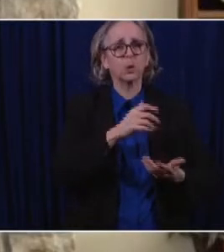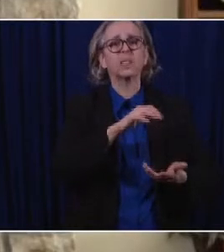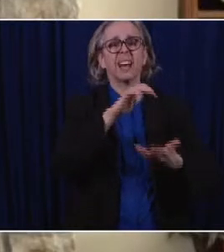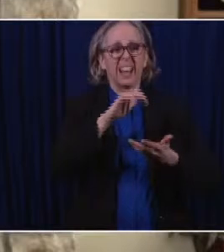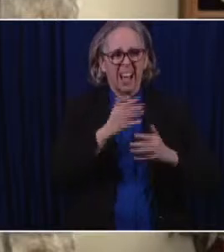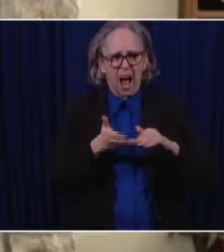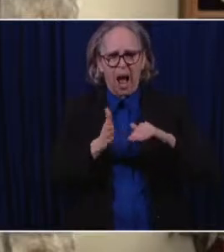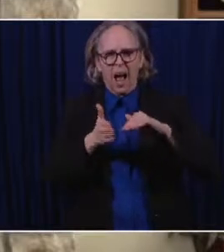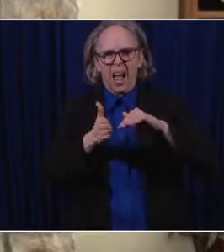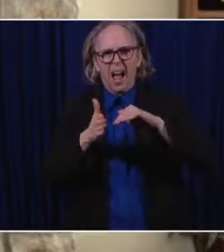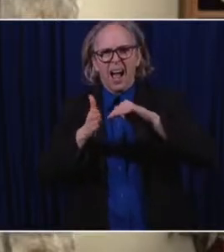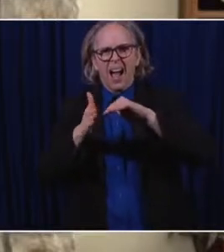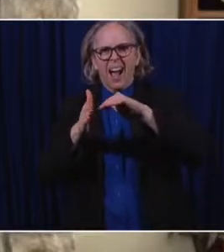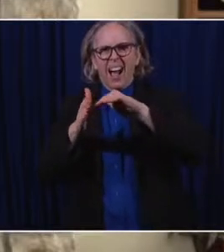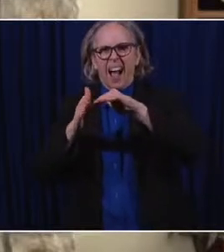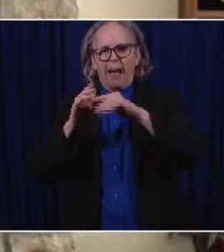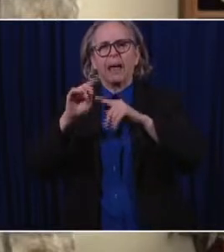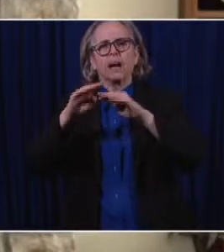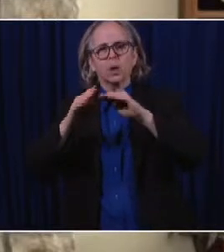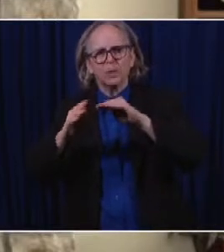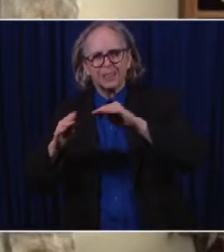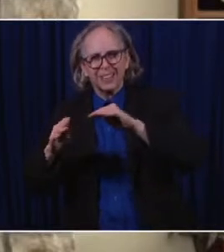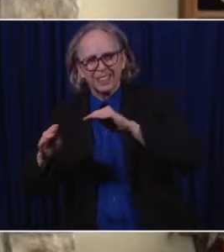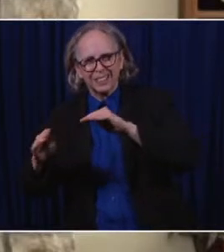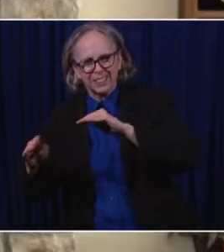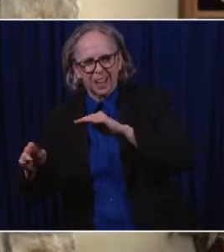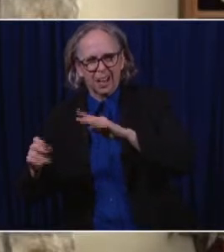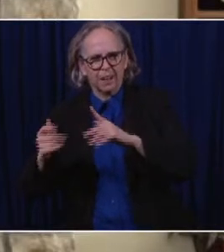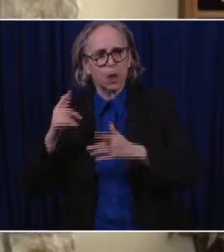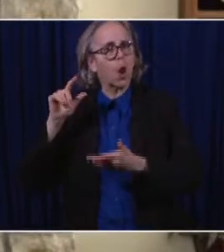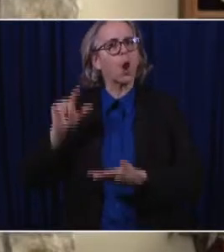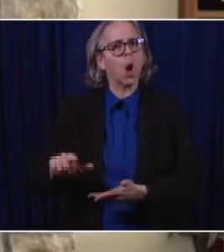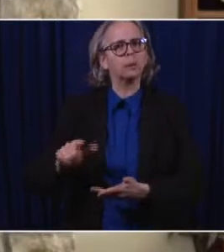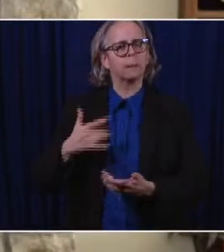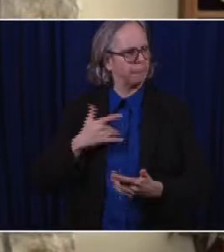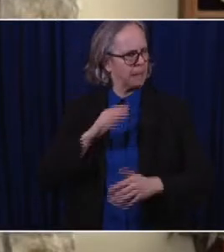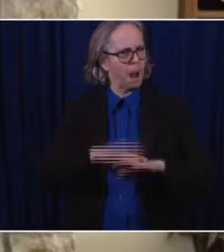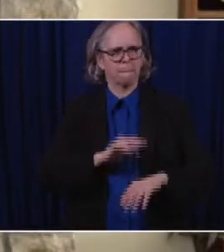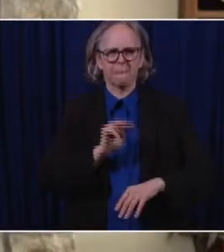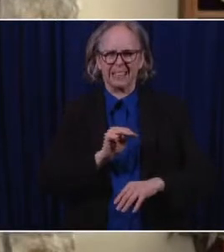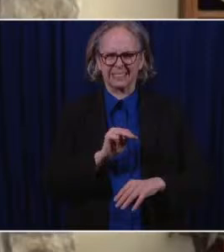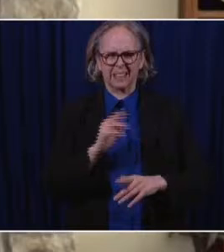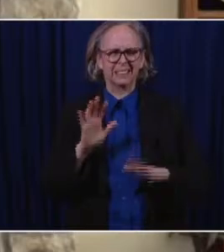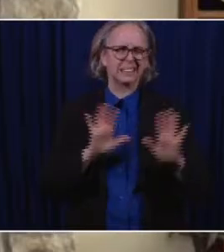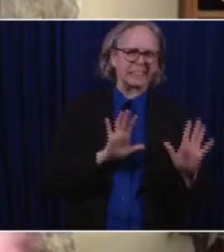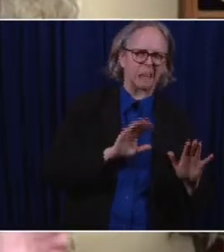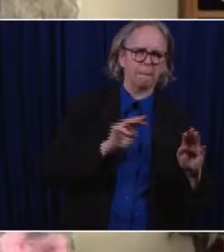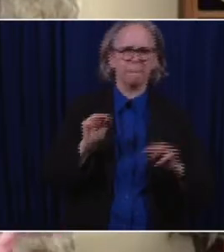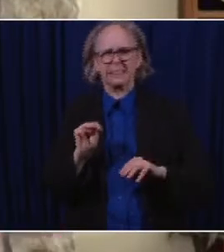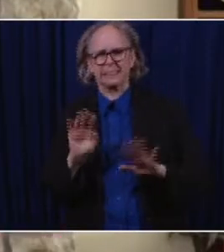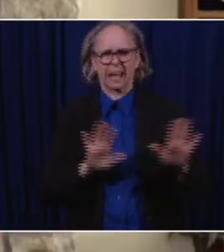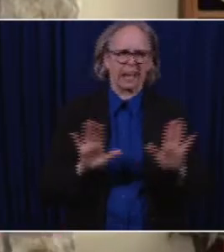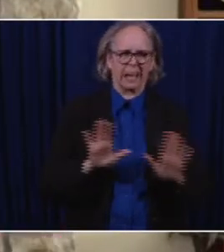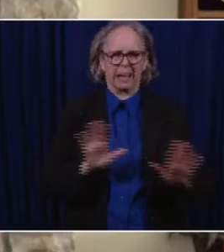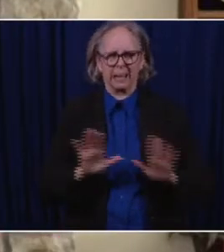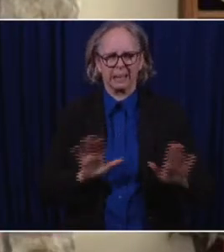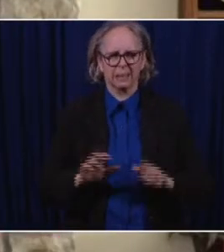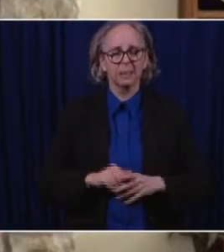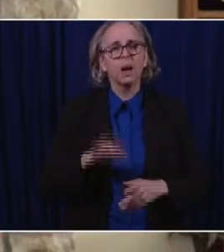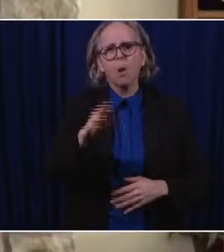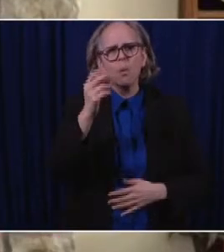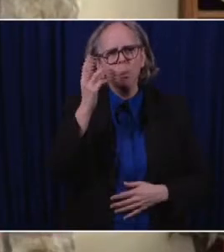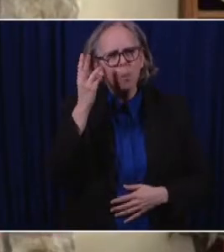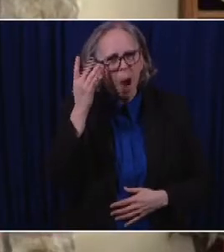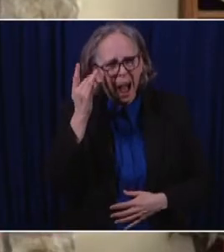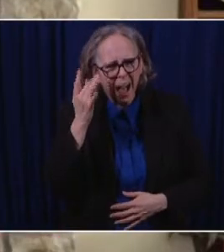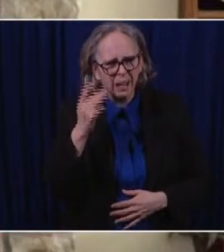that probably is the lowest day of the week, Sunday, Monday, because many of them have had all week to